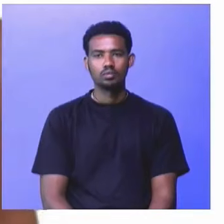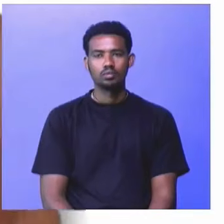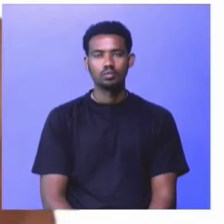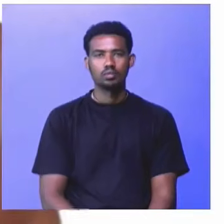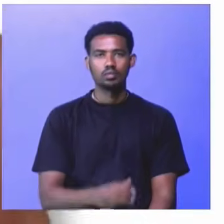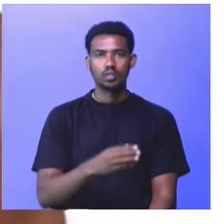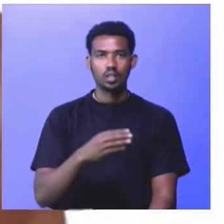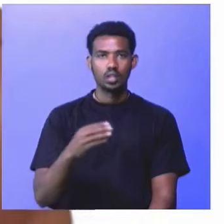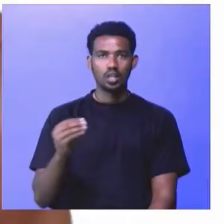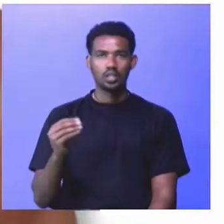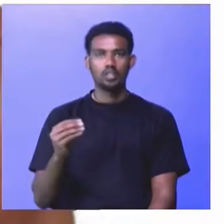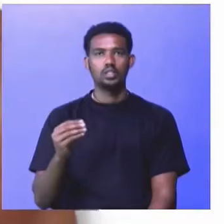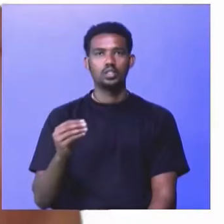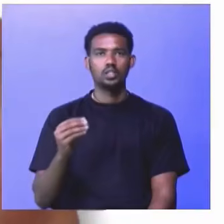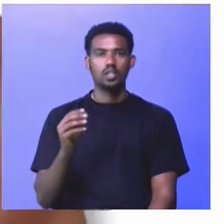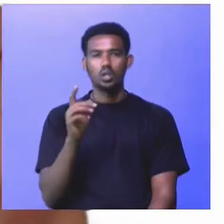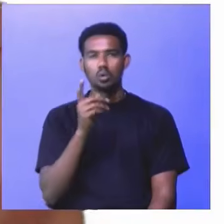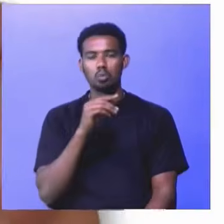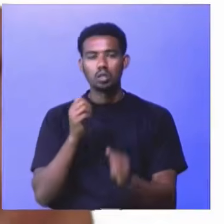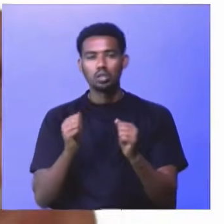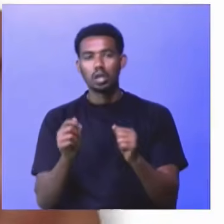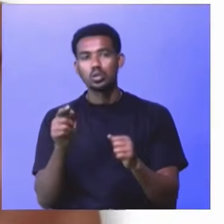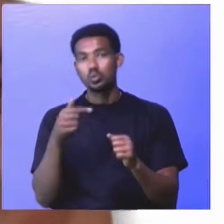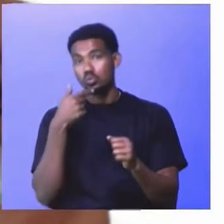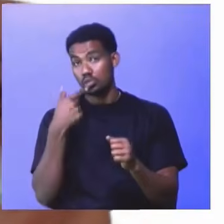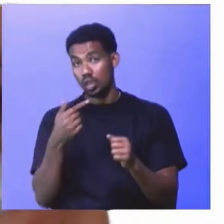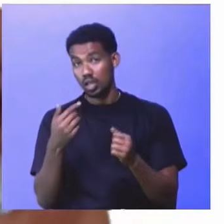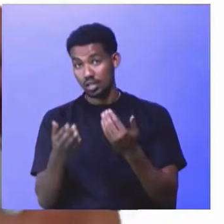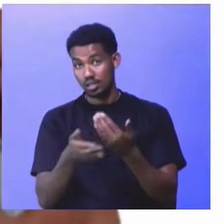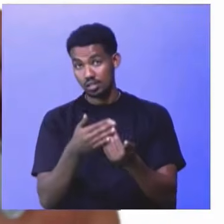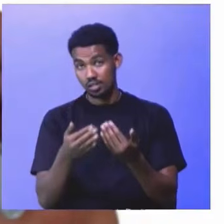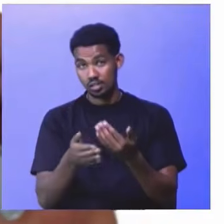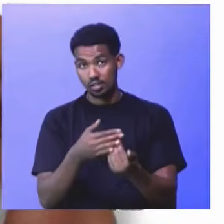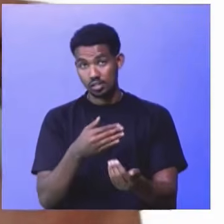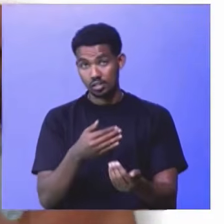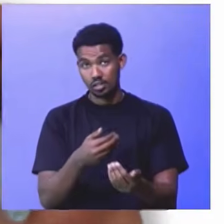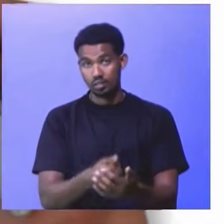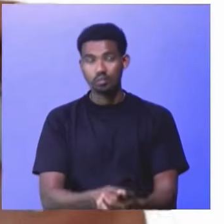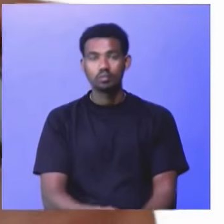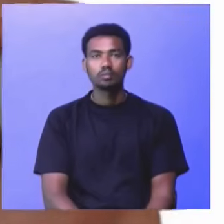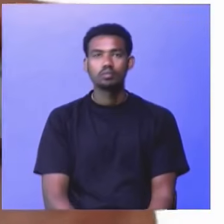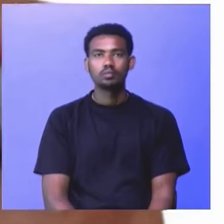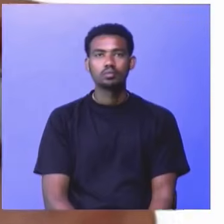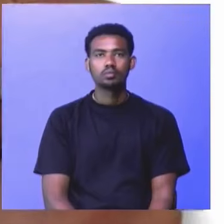And what can you say easily? And you?